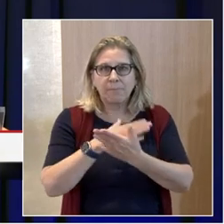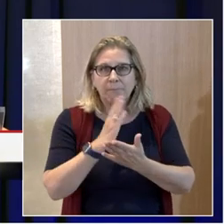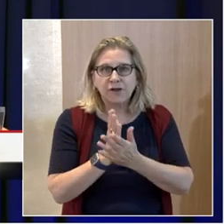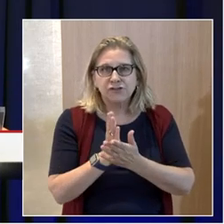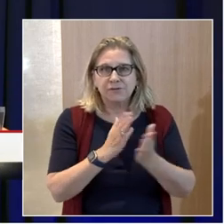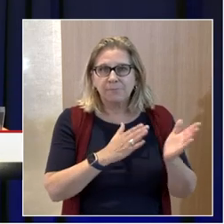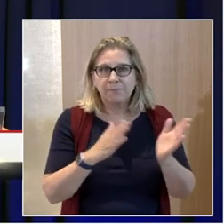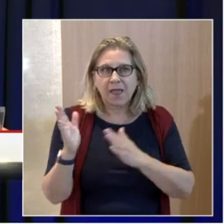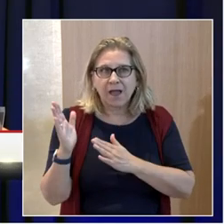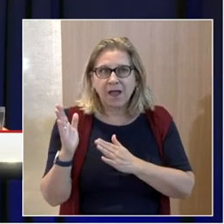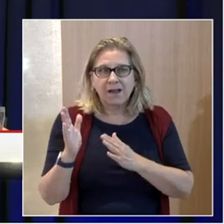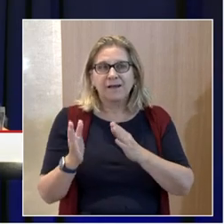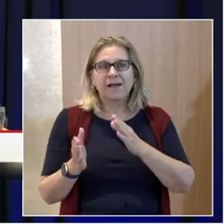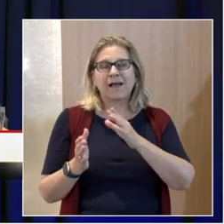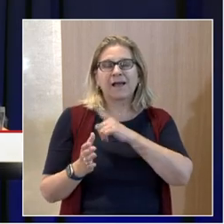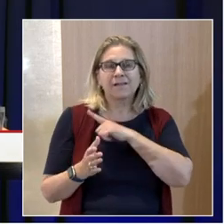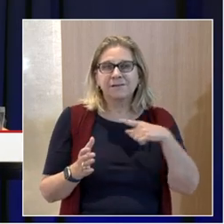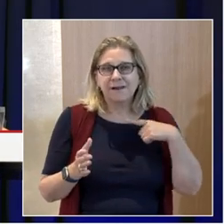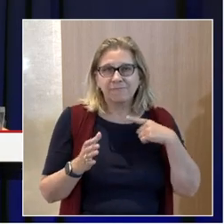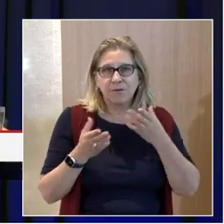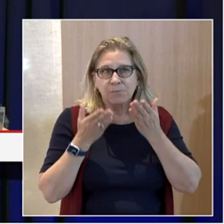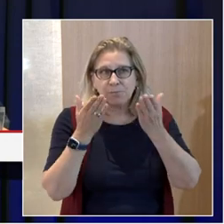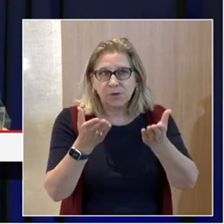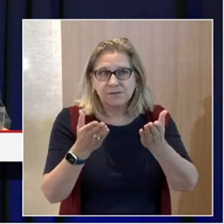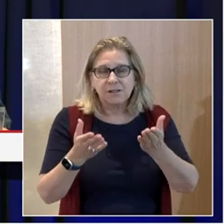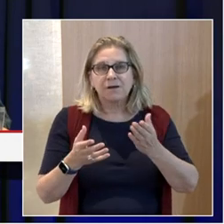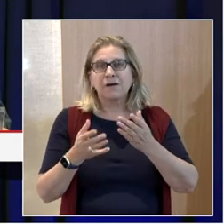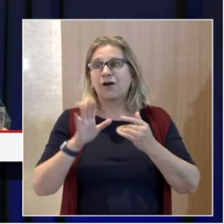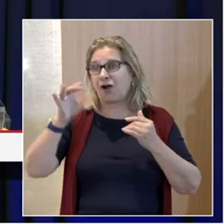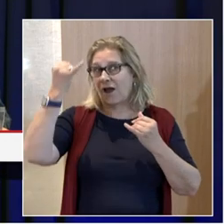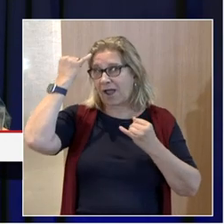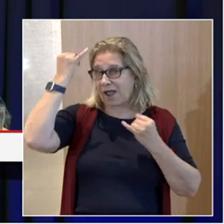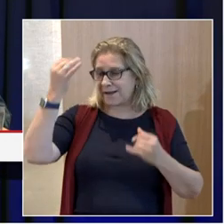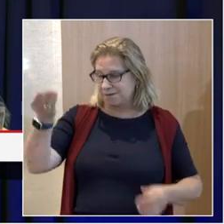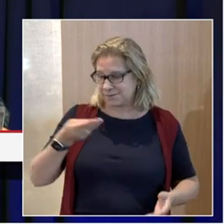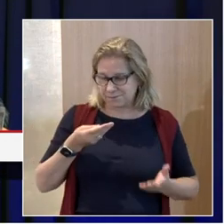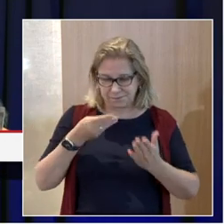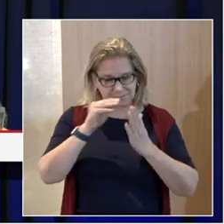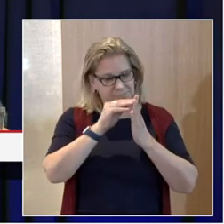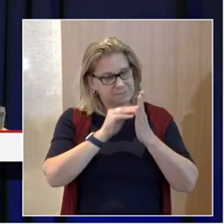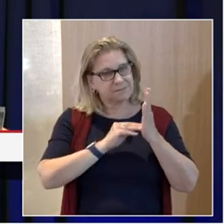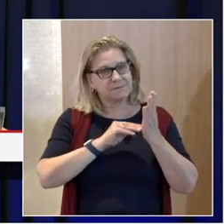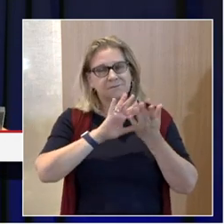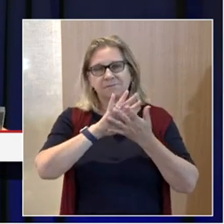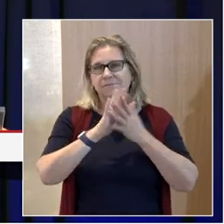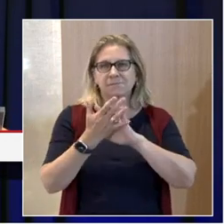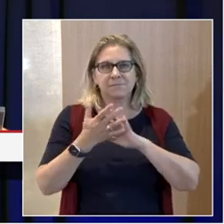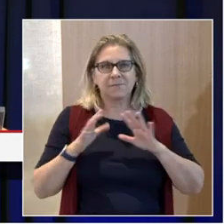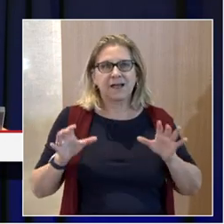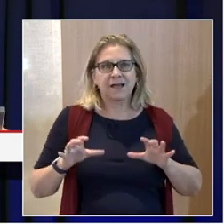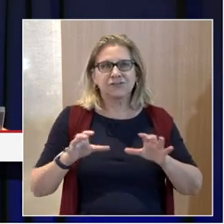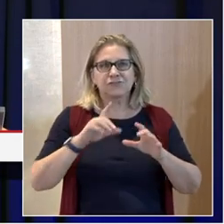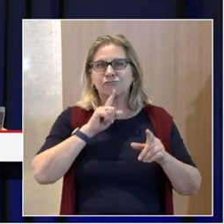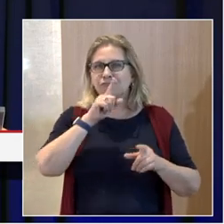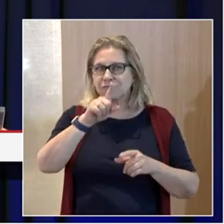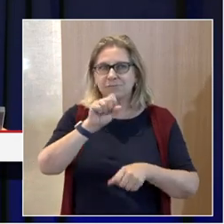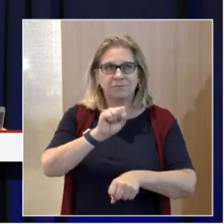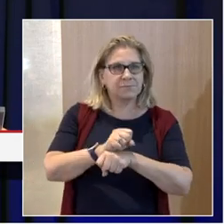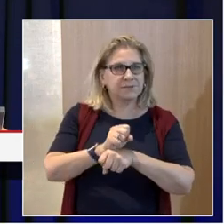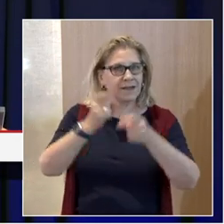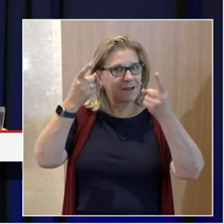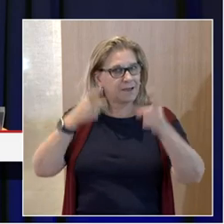or even turning your ideas into emergency action when they're necessary. That's how